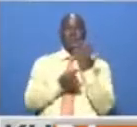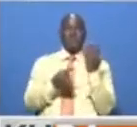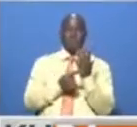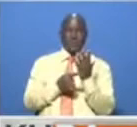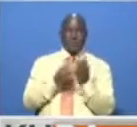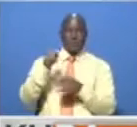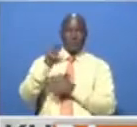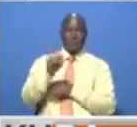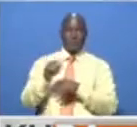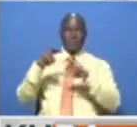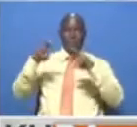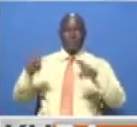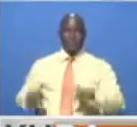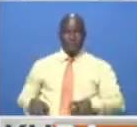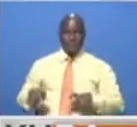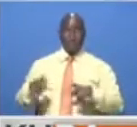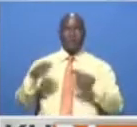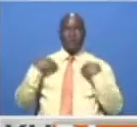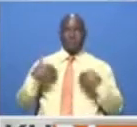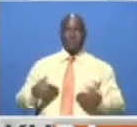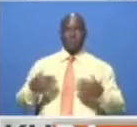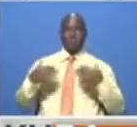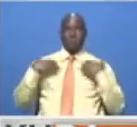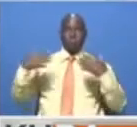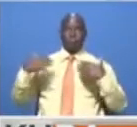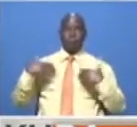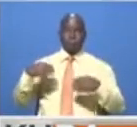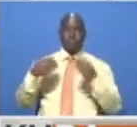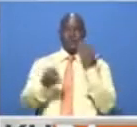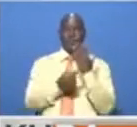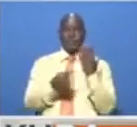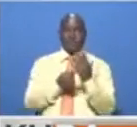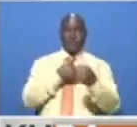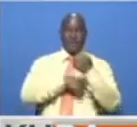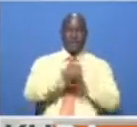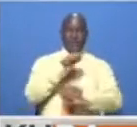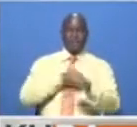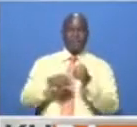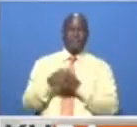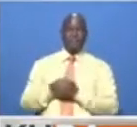electrocardiogram to check the heart's rhythm and the electrical activity.